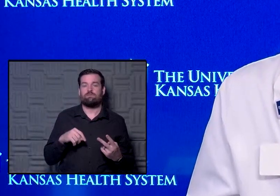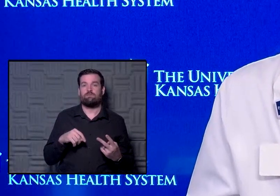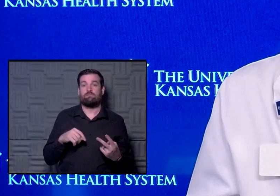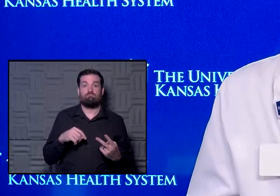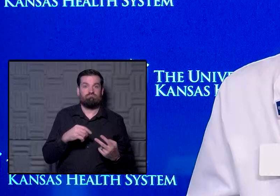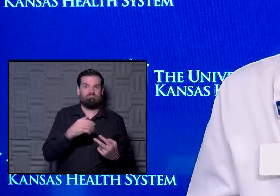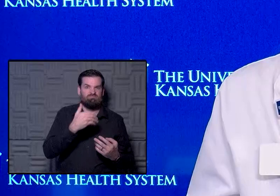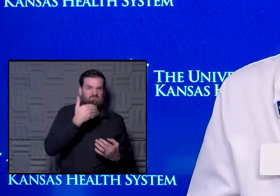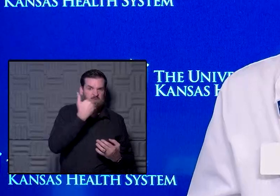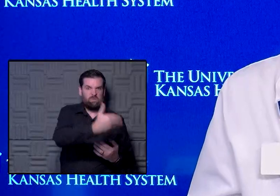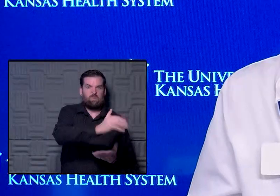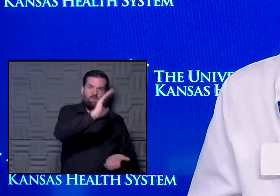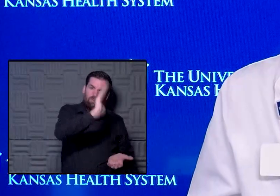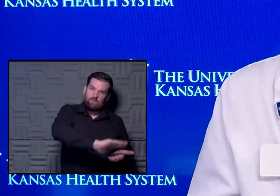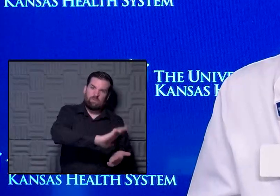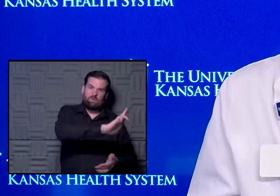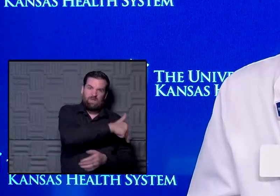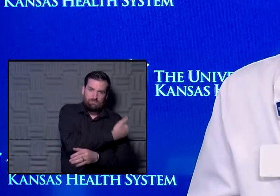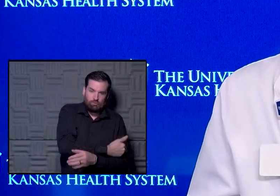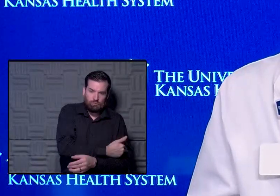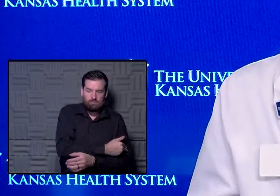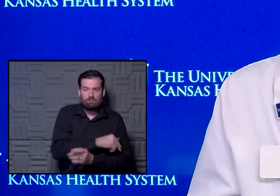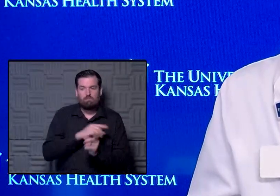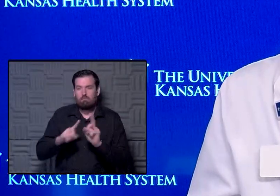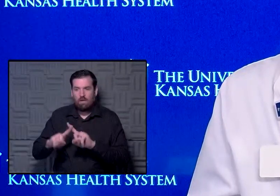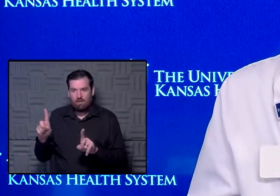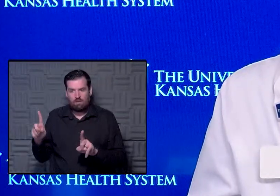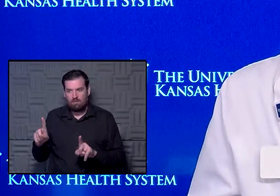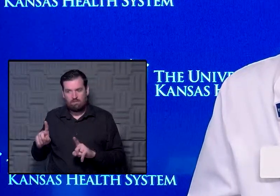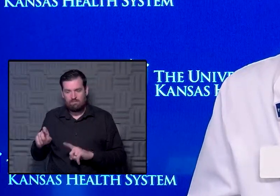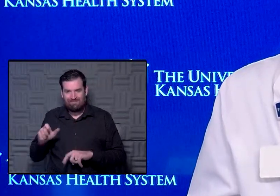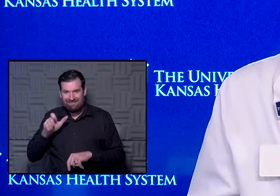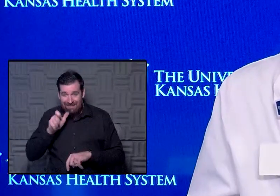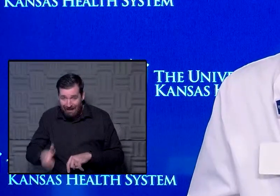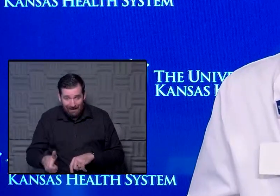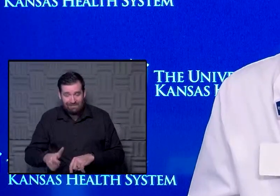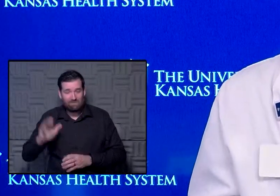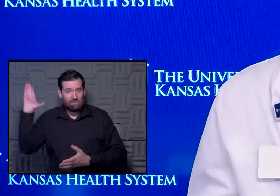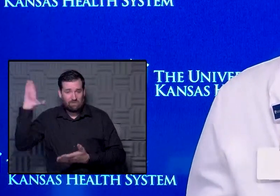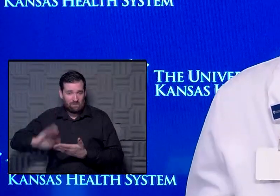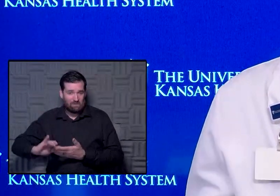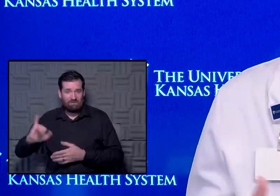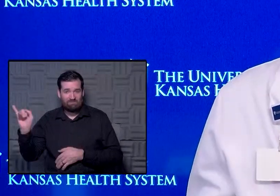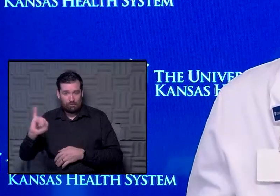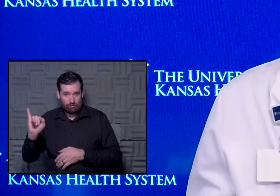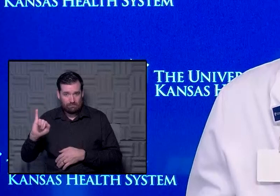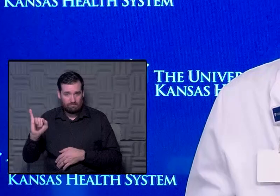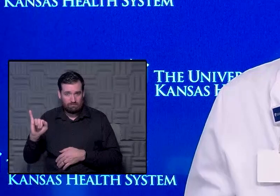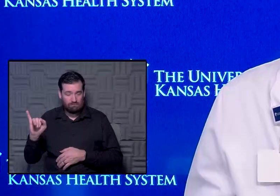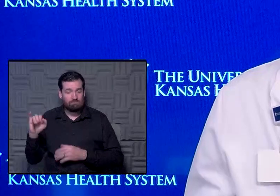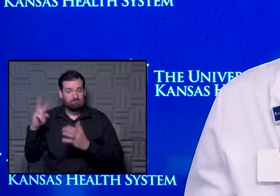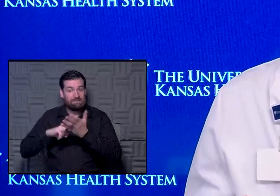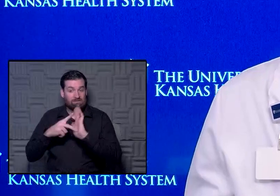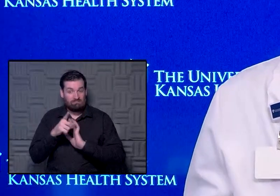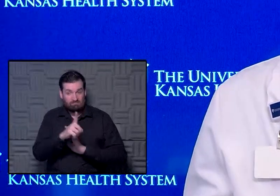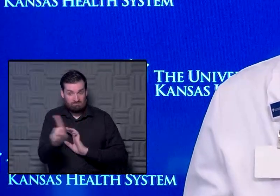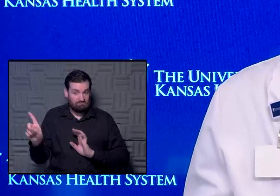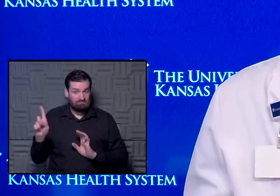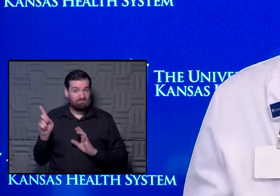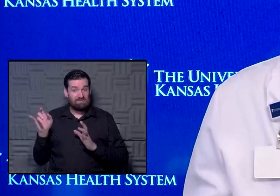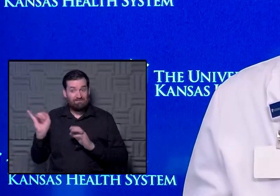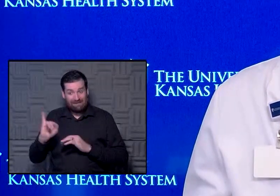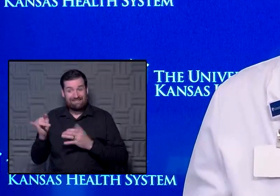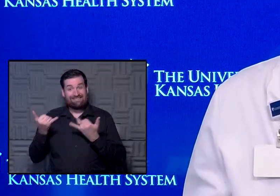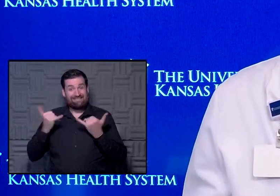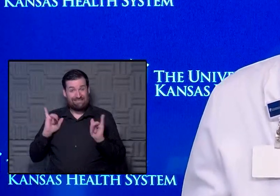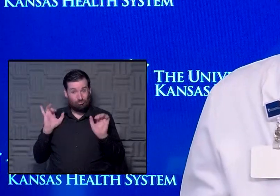is good at reducing hospitalizations, but not at reducing infections, and still would allow those that are infected to spread to